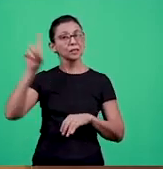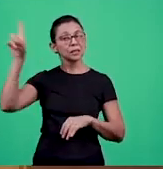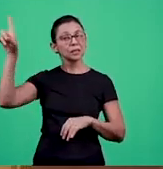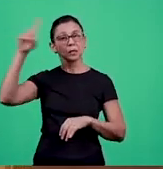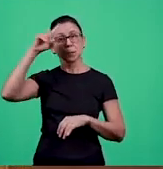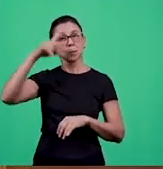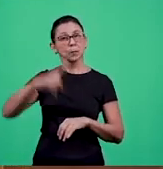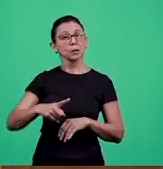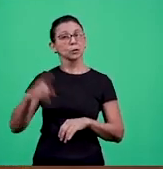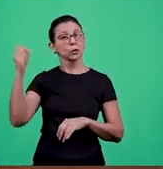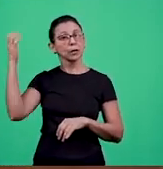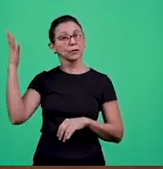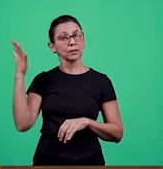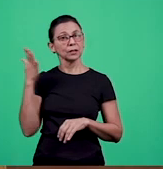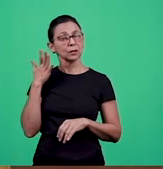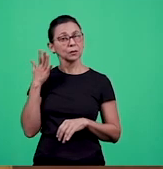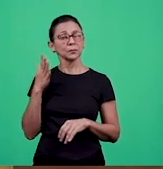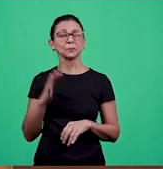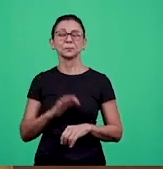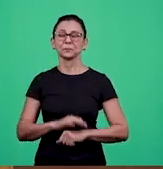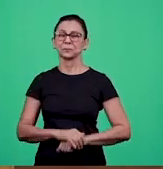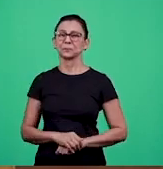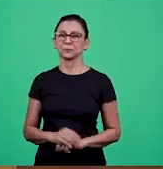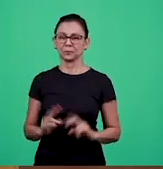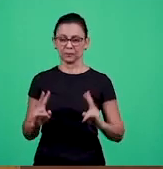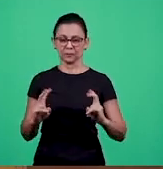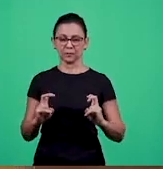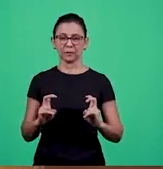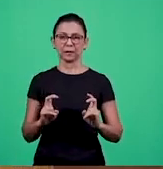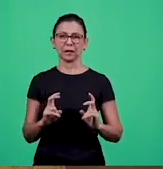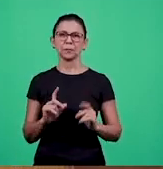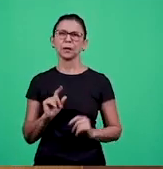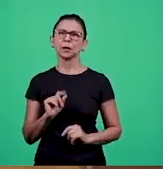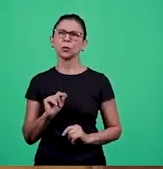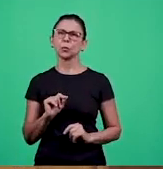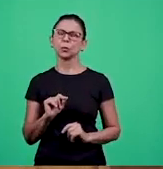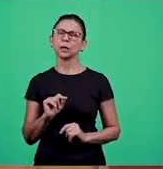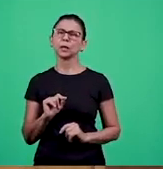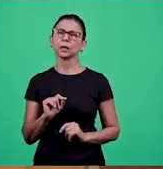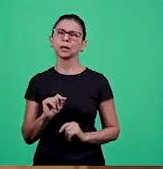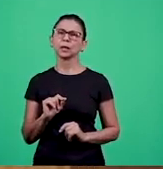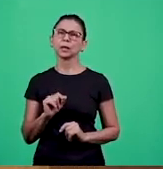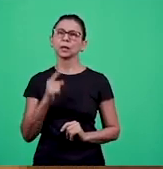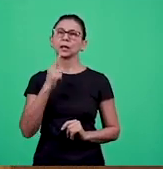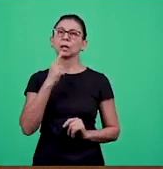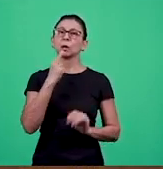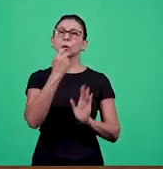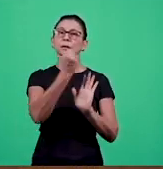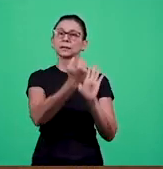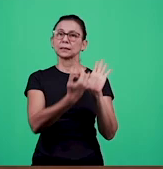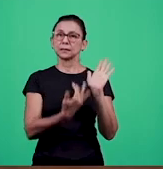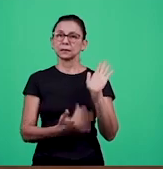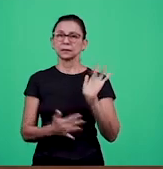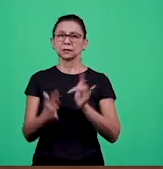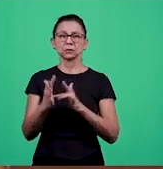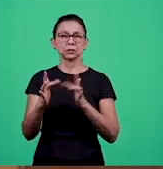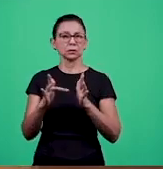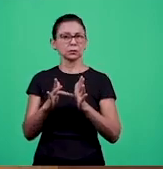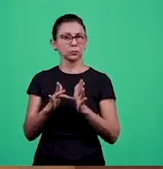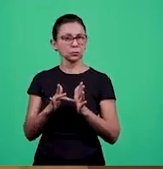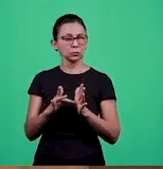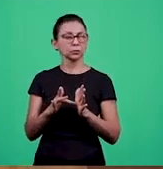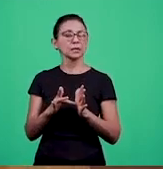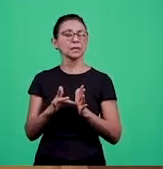Teaching that the Lord has for us in this lesson. The theme of our month is the blood of Jesus, and